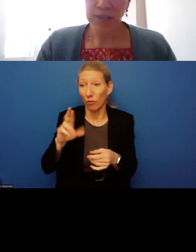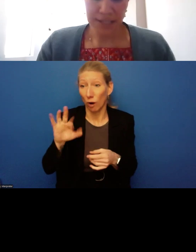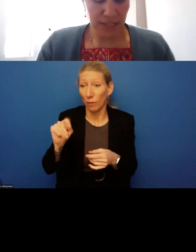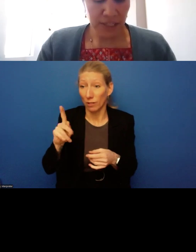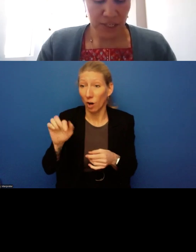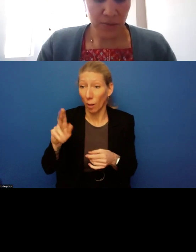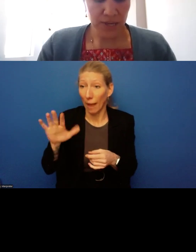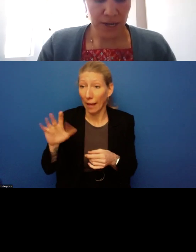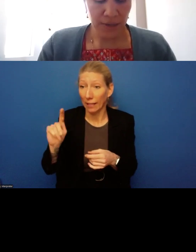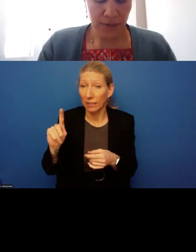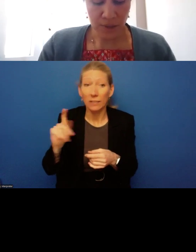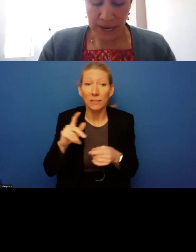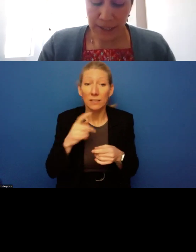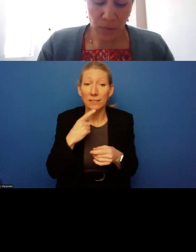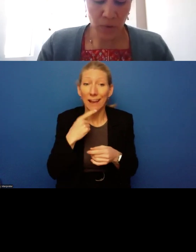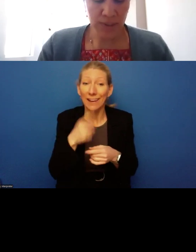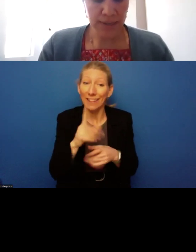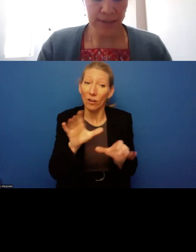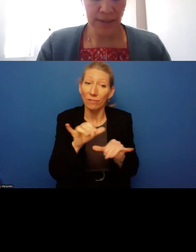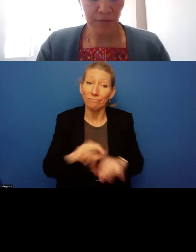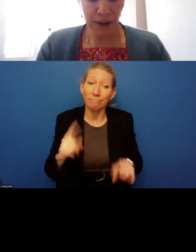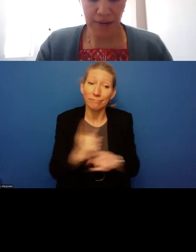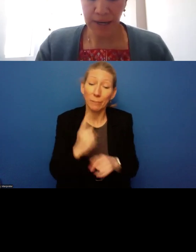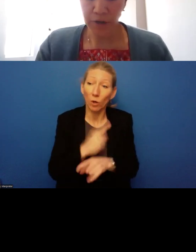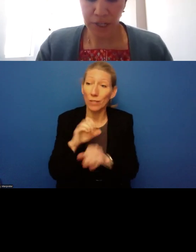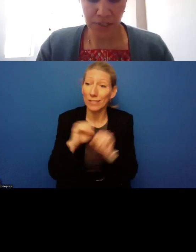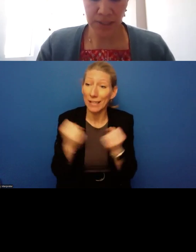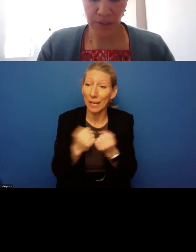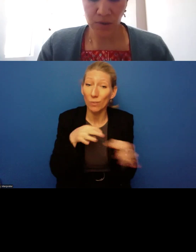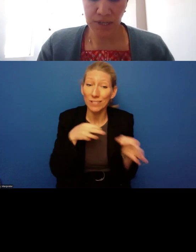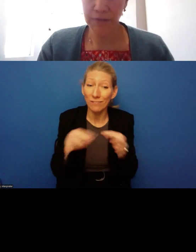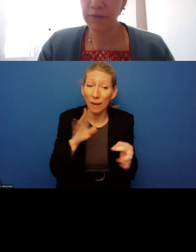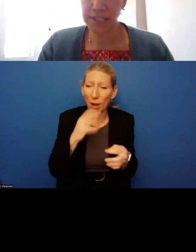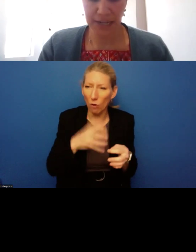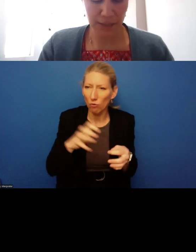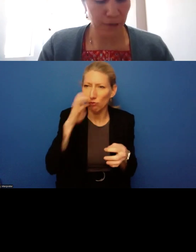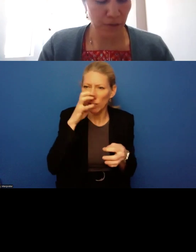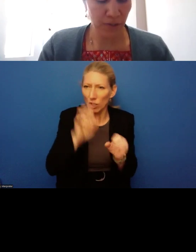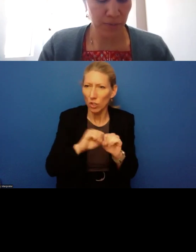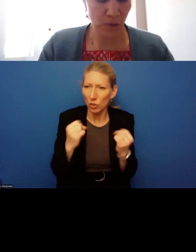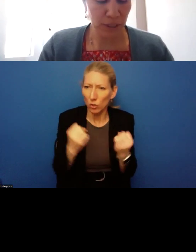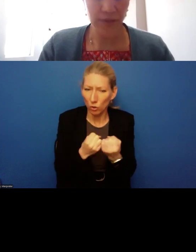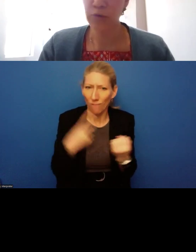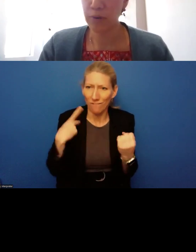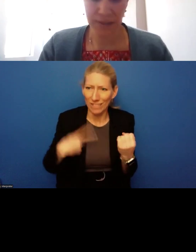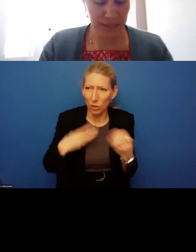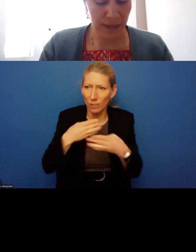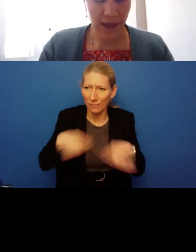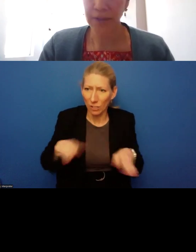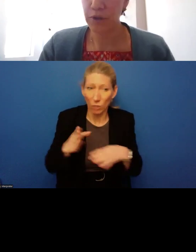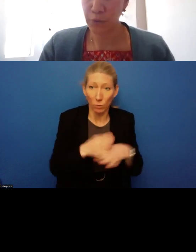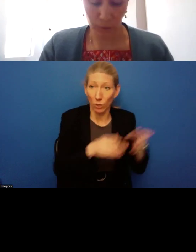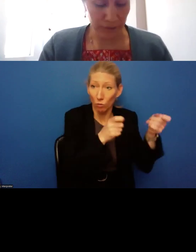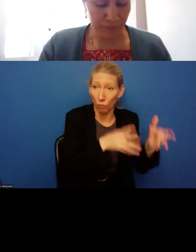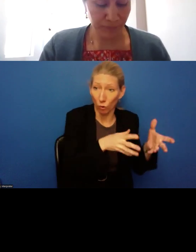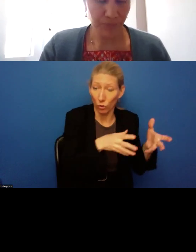that postclassic K'iche society was defined by a rigid social and physical divisions between the rulers